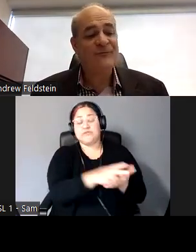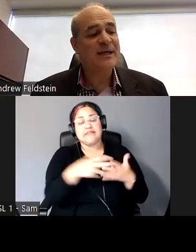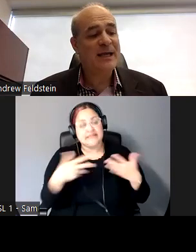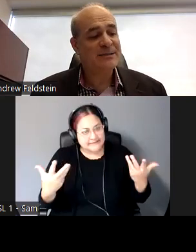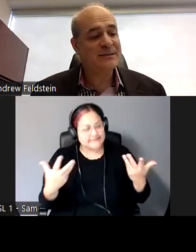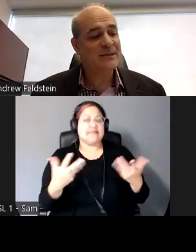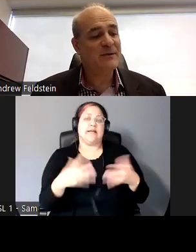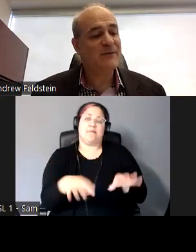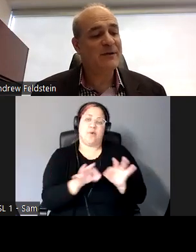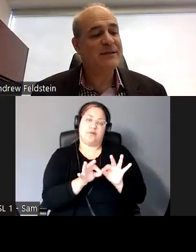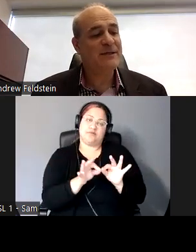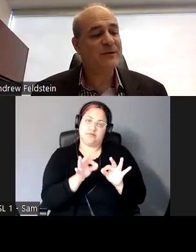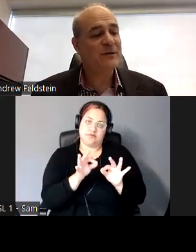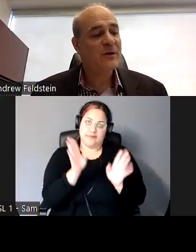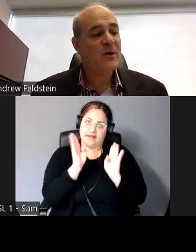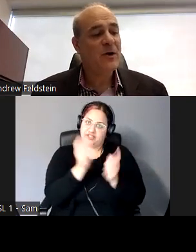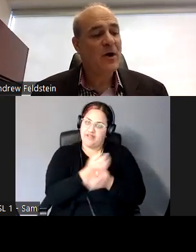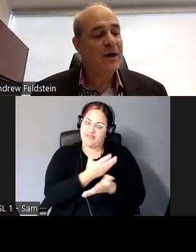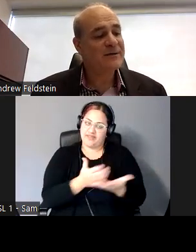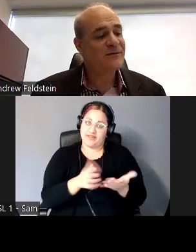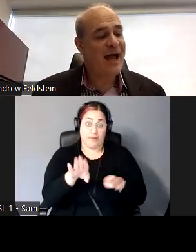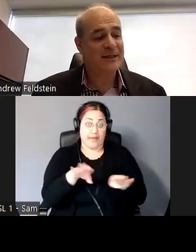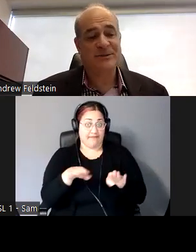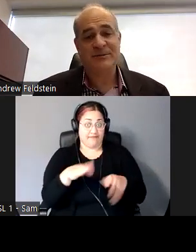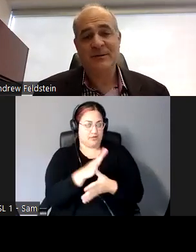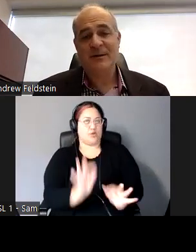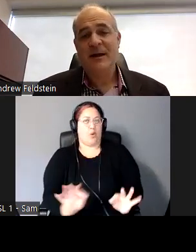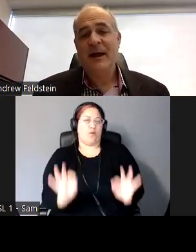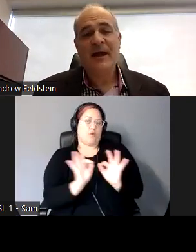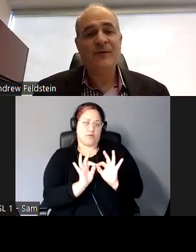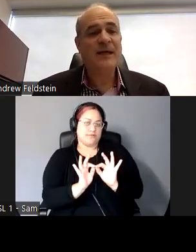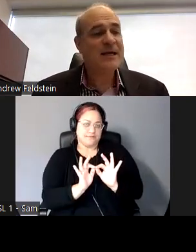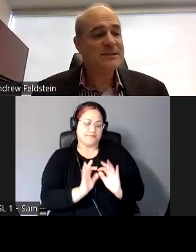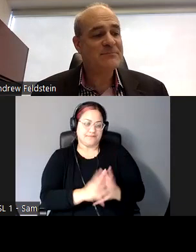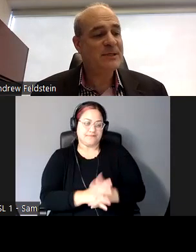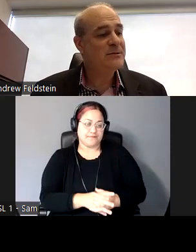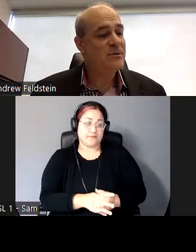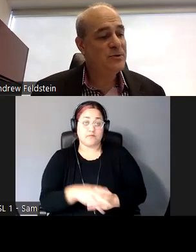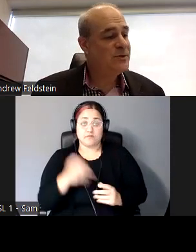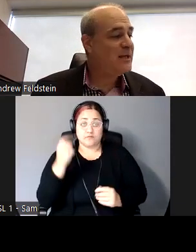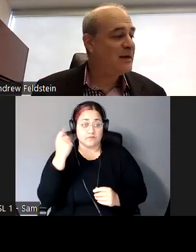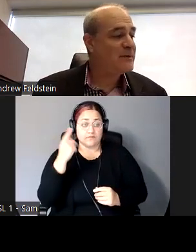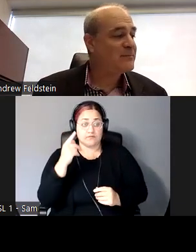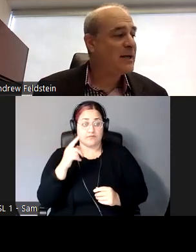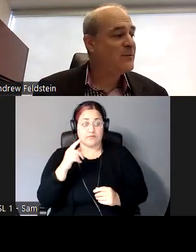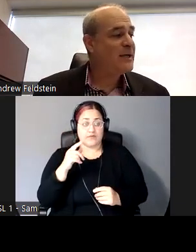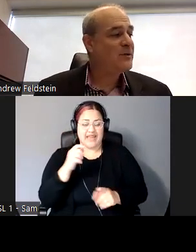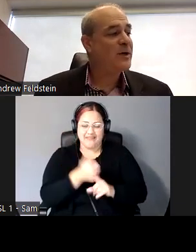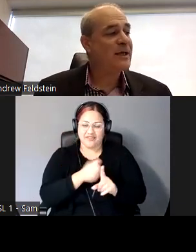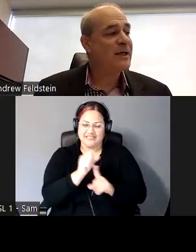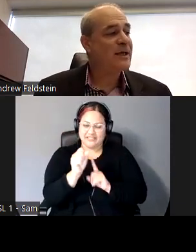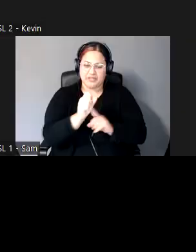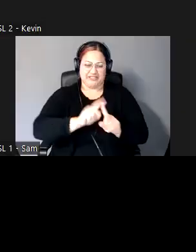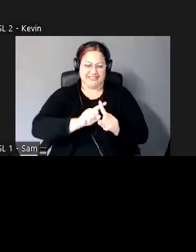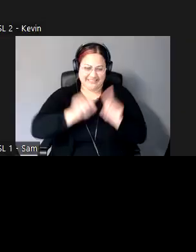add, every case can be very different on its facts. Every case can be unique. I remember we had